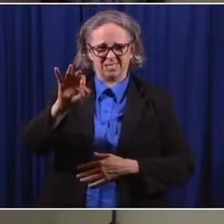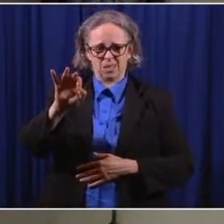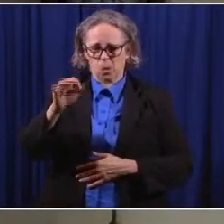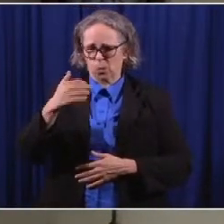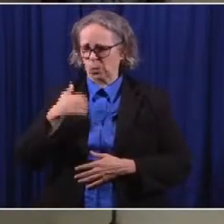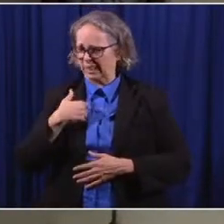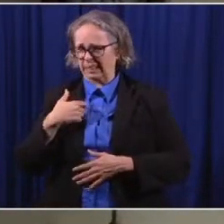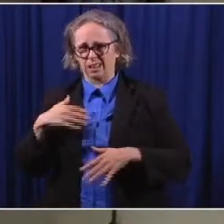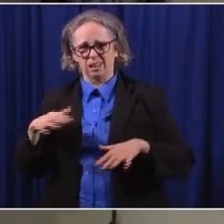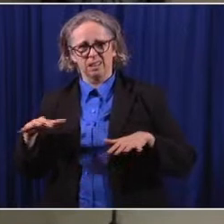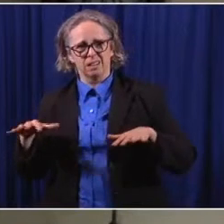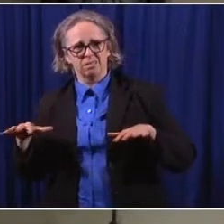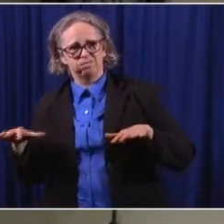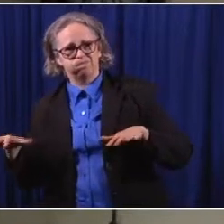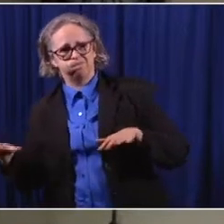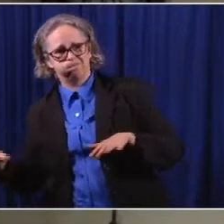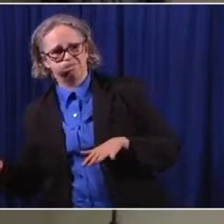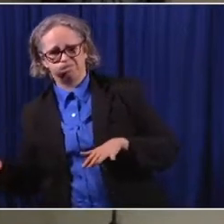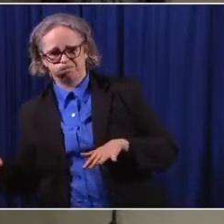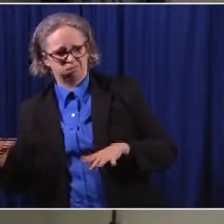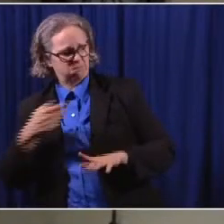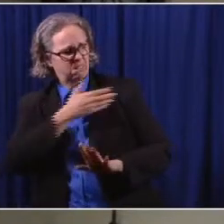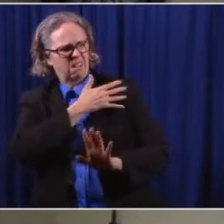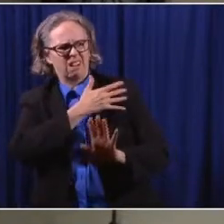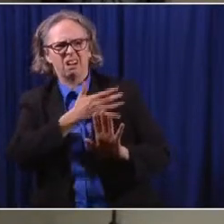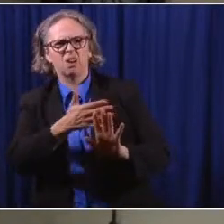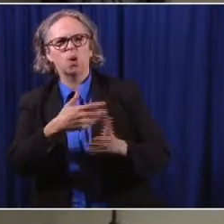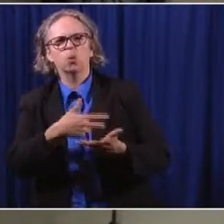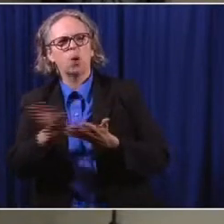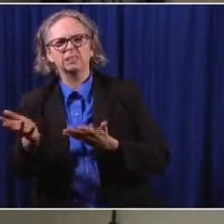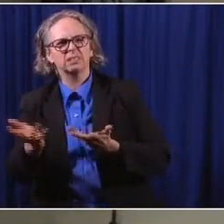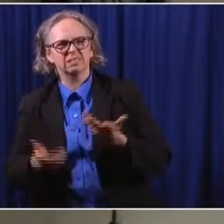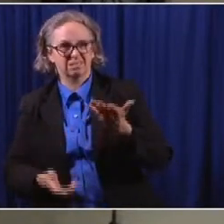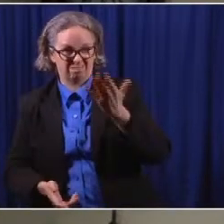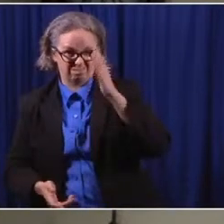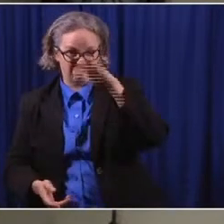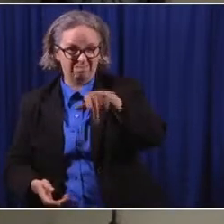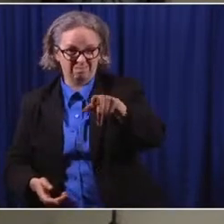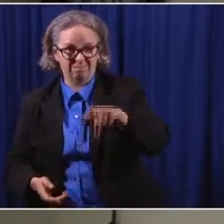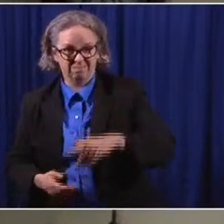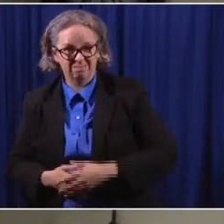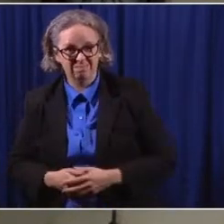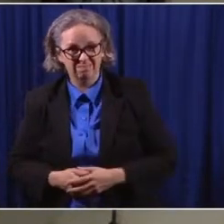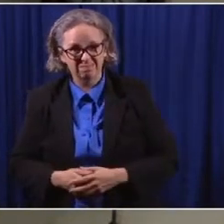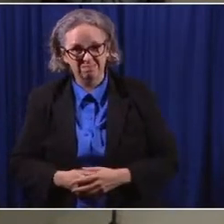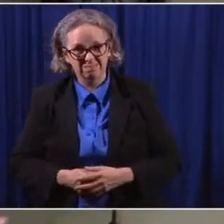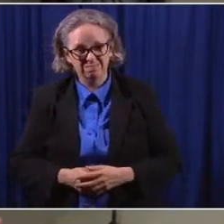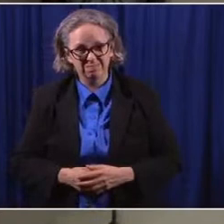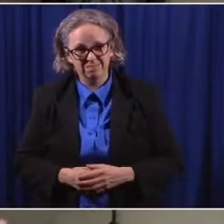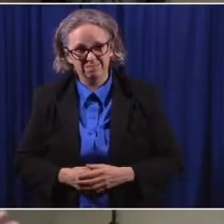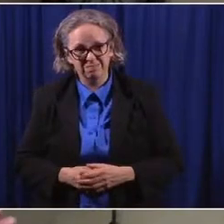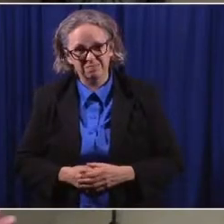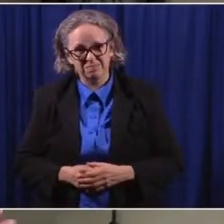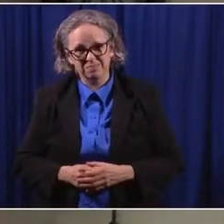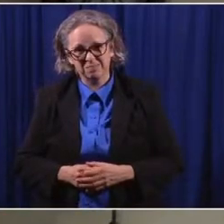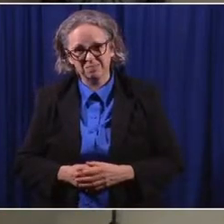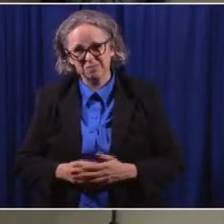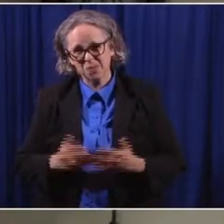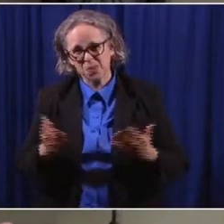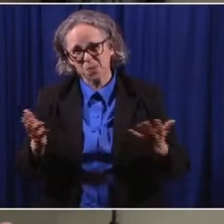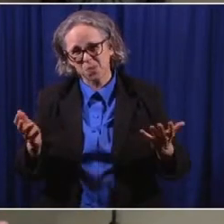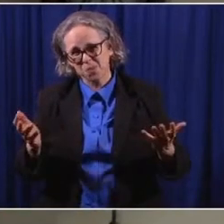things that we really want to do. So look, we're not going to keep any restriction on 1 second longer than it has to be